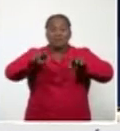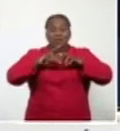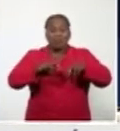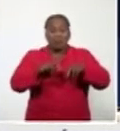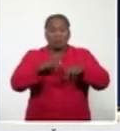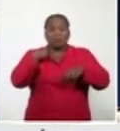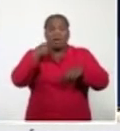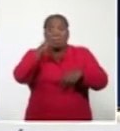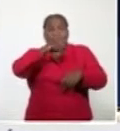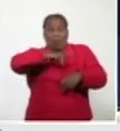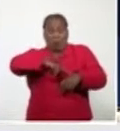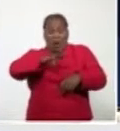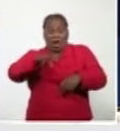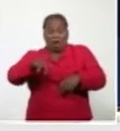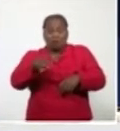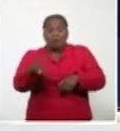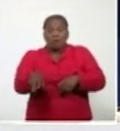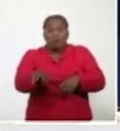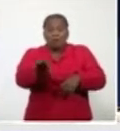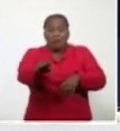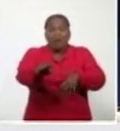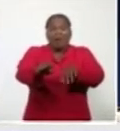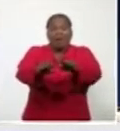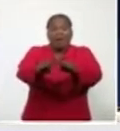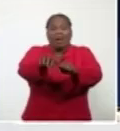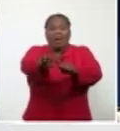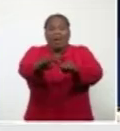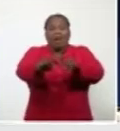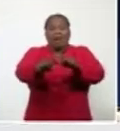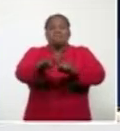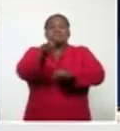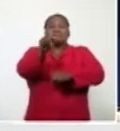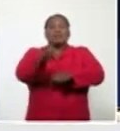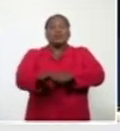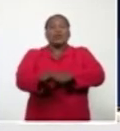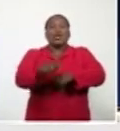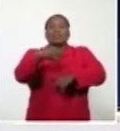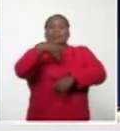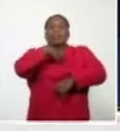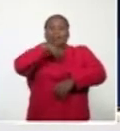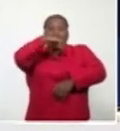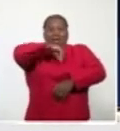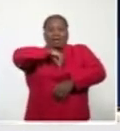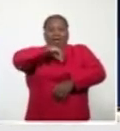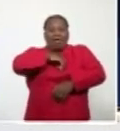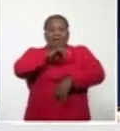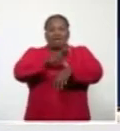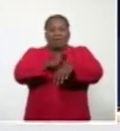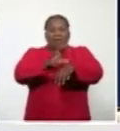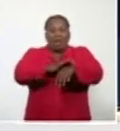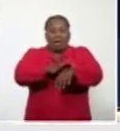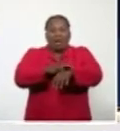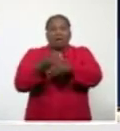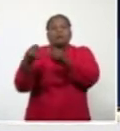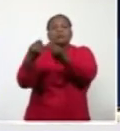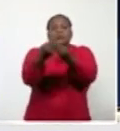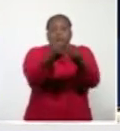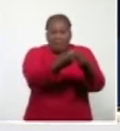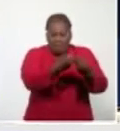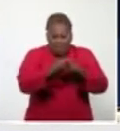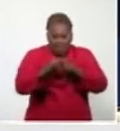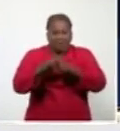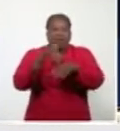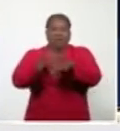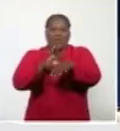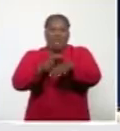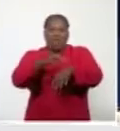asymptomatic. He was included in the study, and well, he was confirmed yesterday.